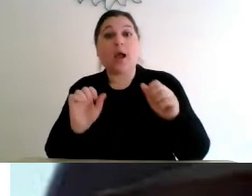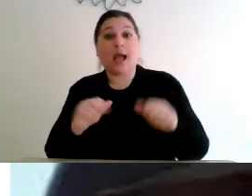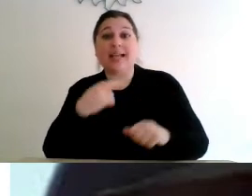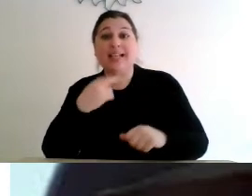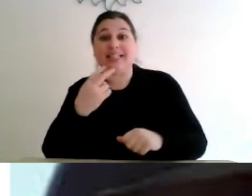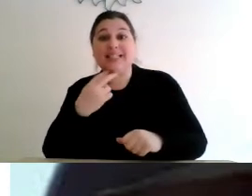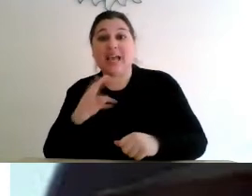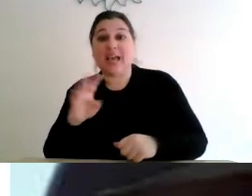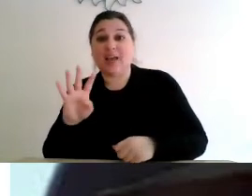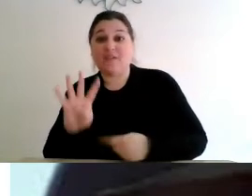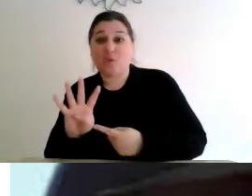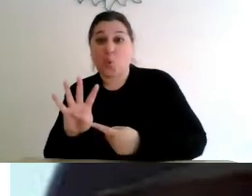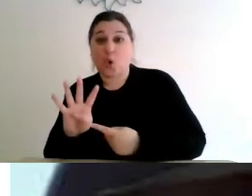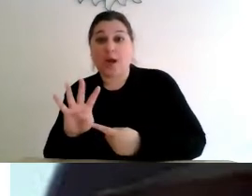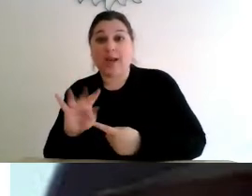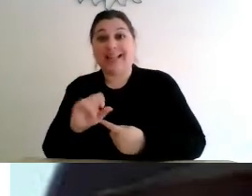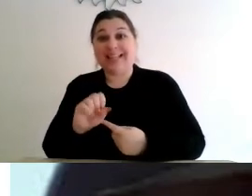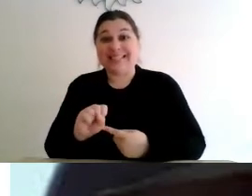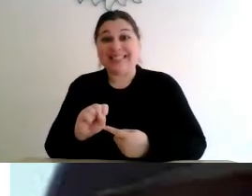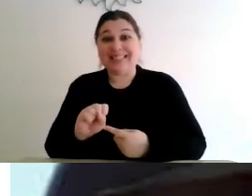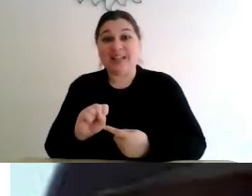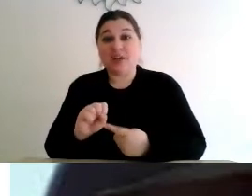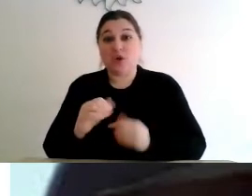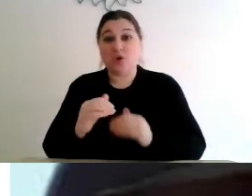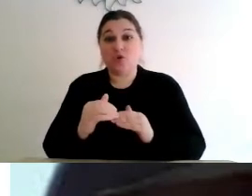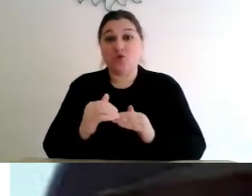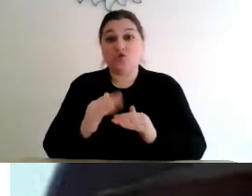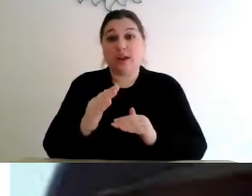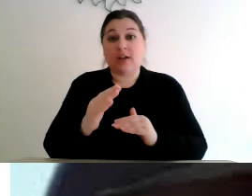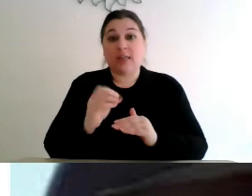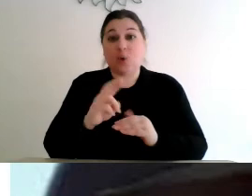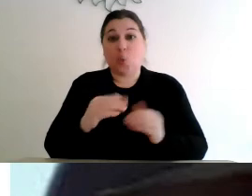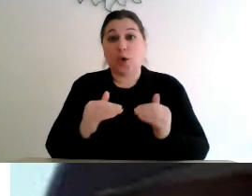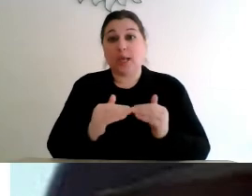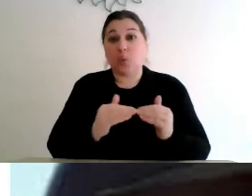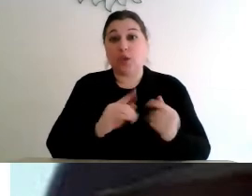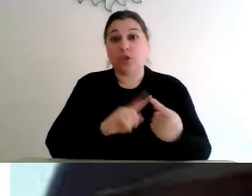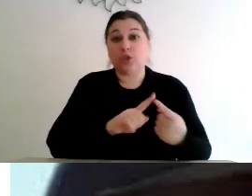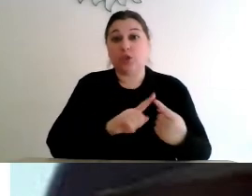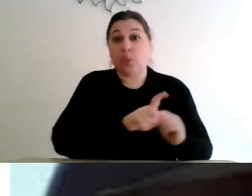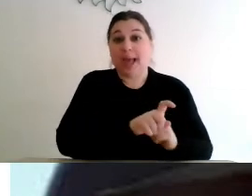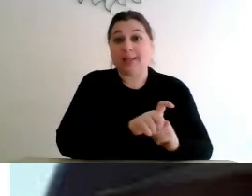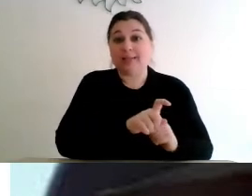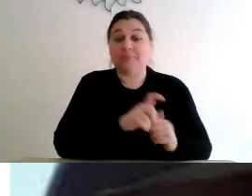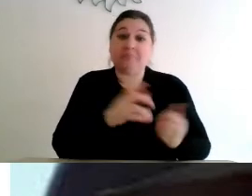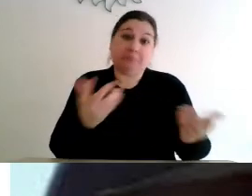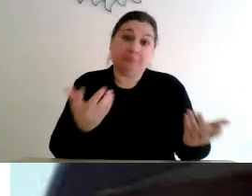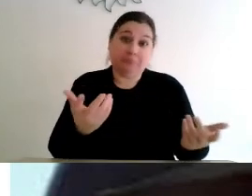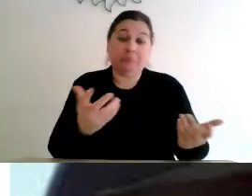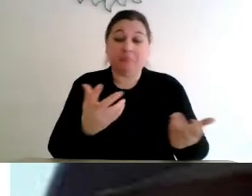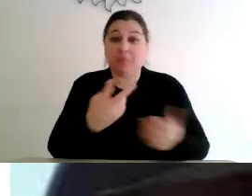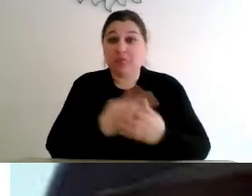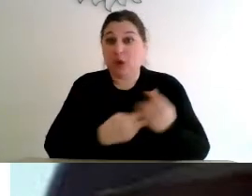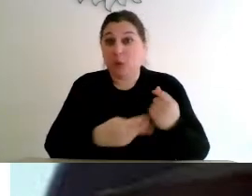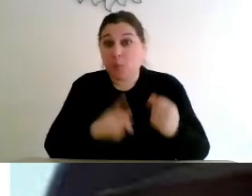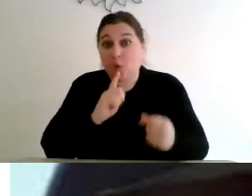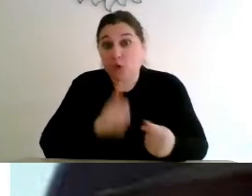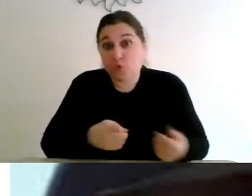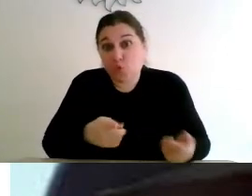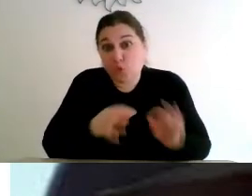is greater than or equal to x. They're both true.